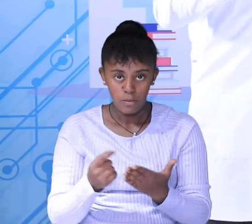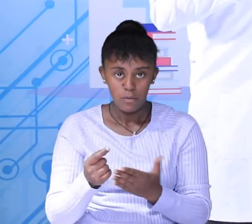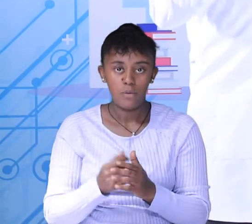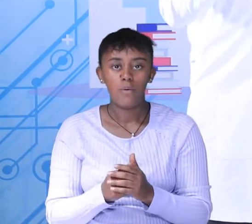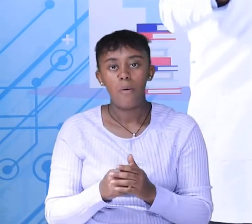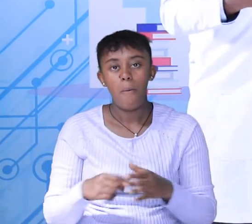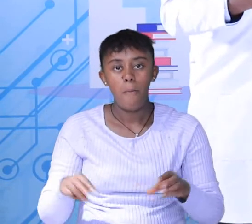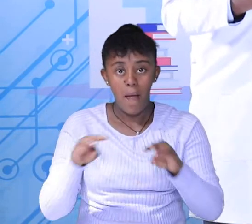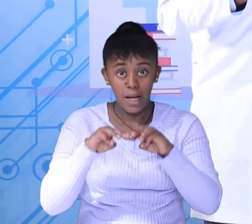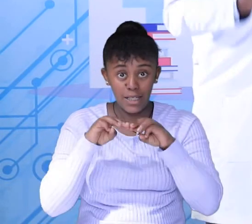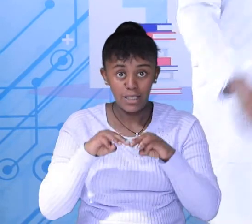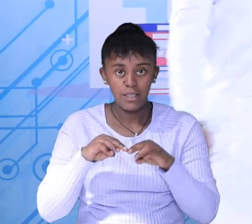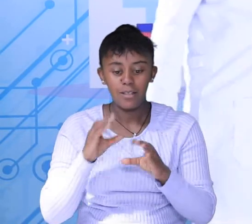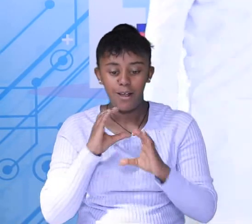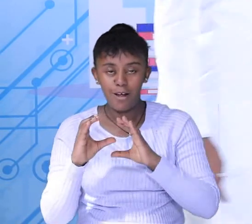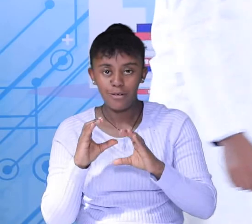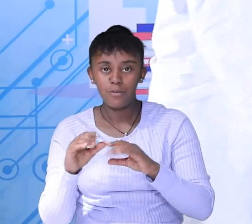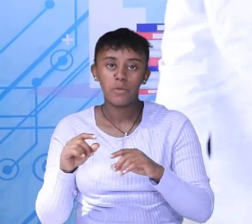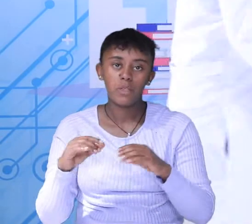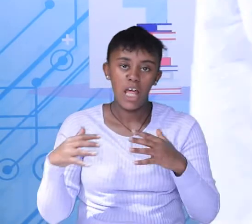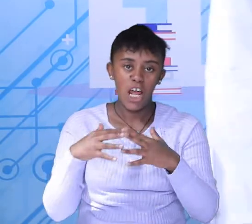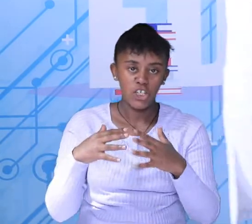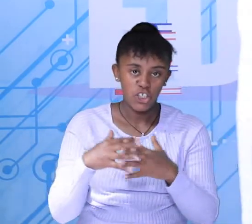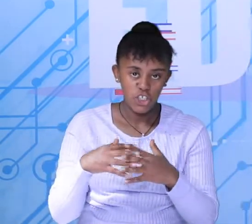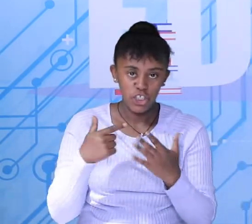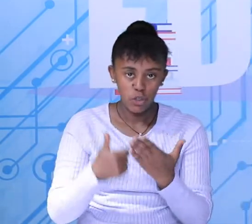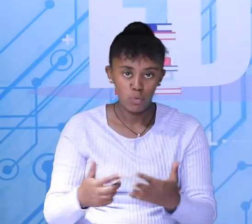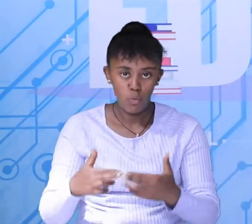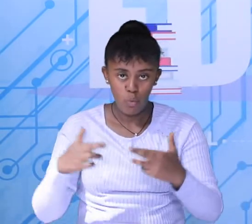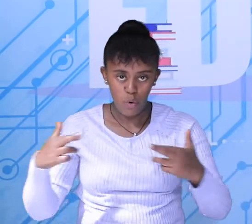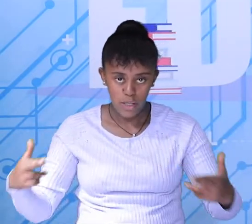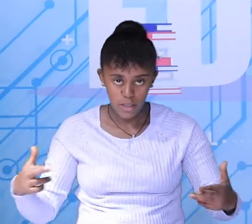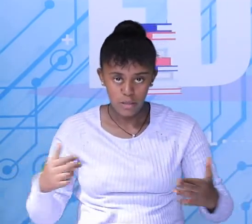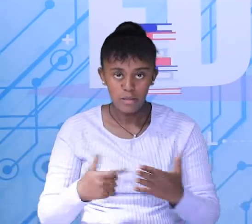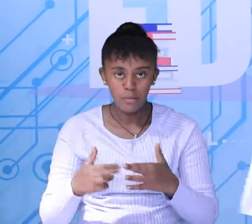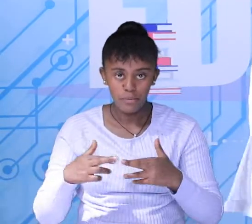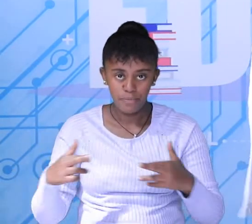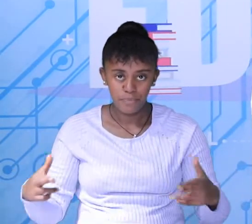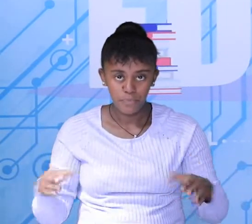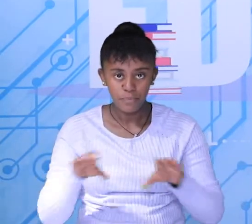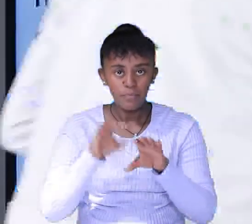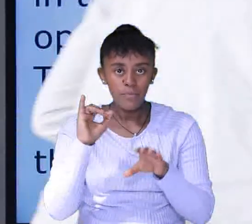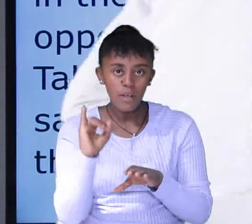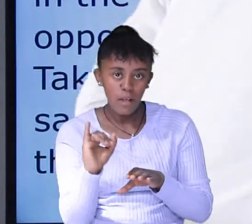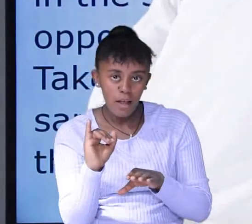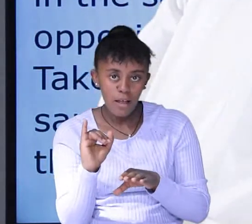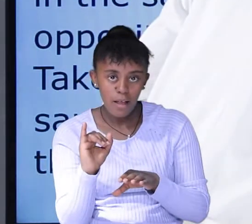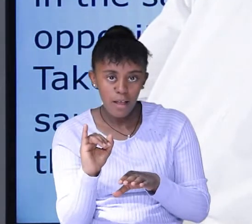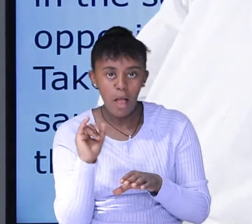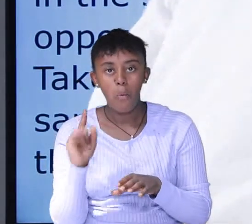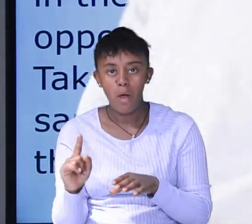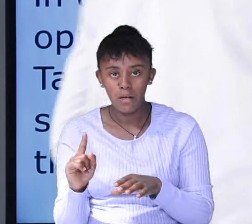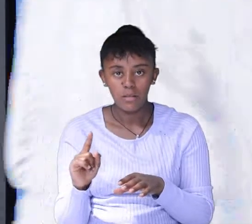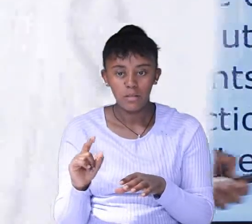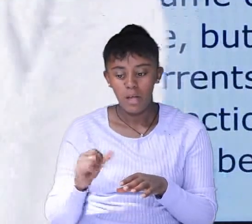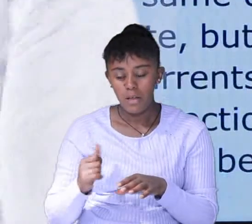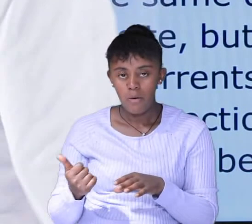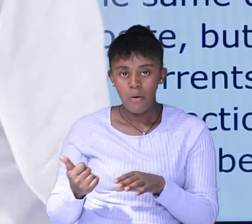any other loop is immersed into a uniform magnetic field? Now we have a very interesting question or a very